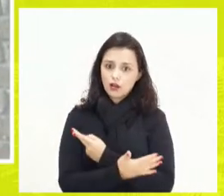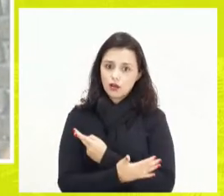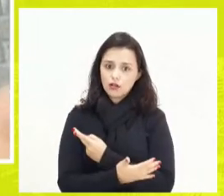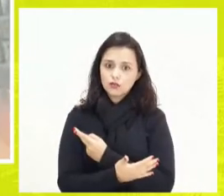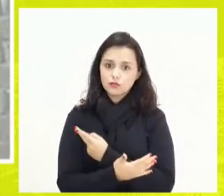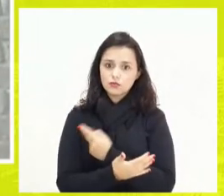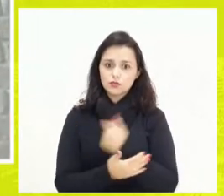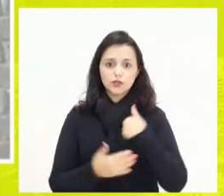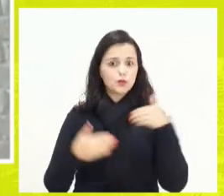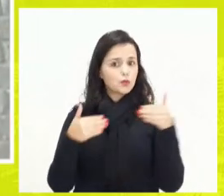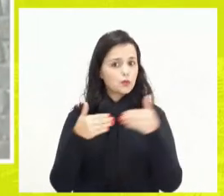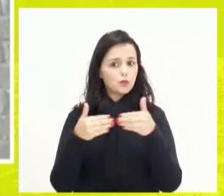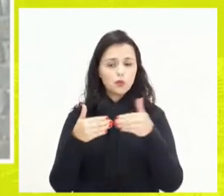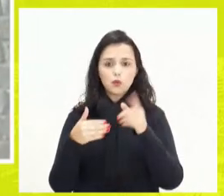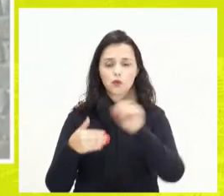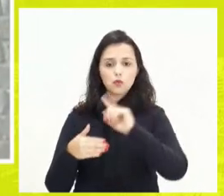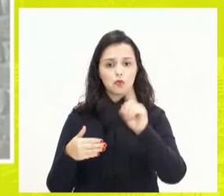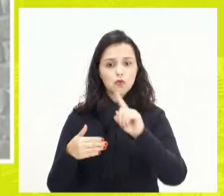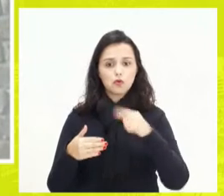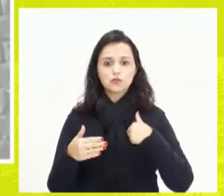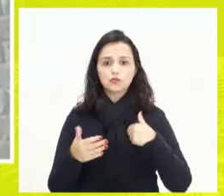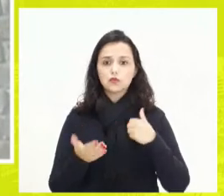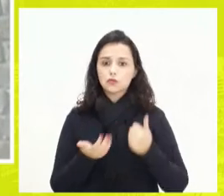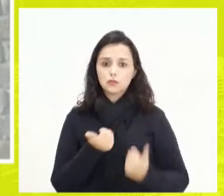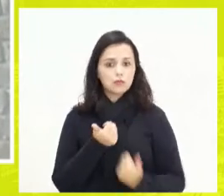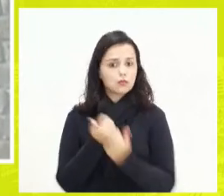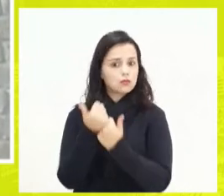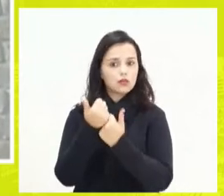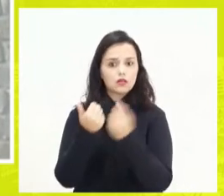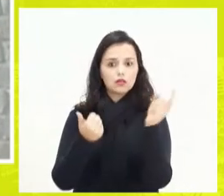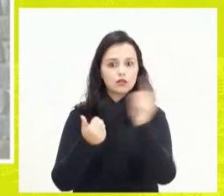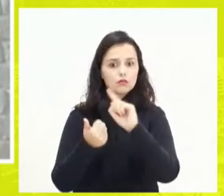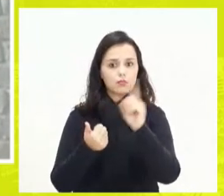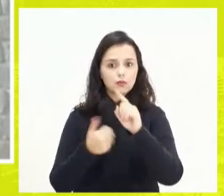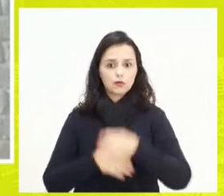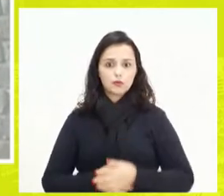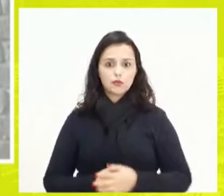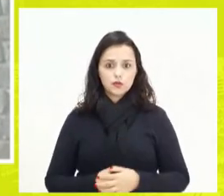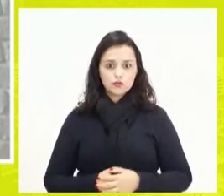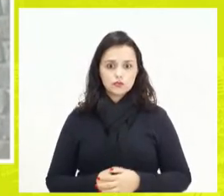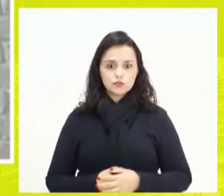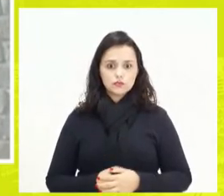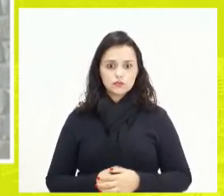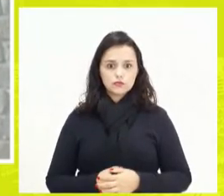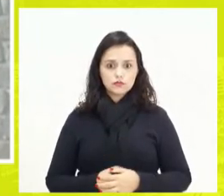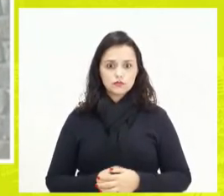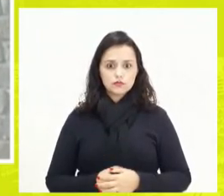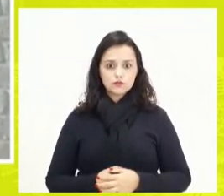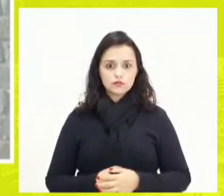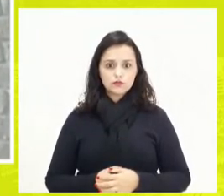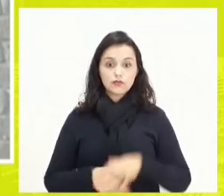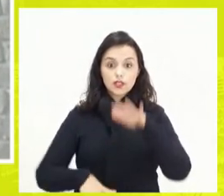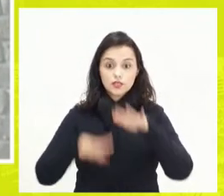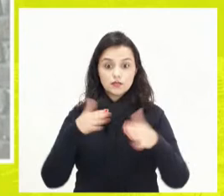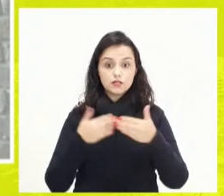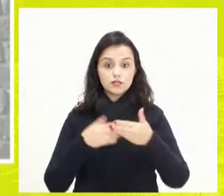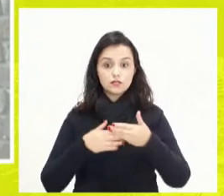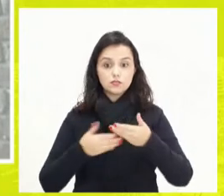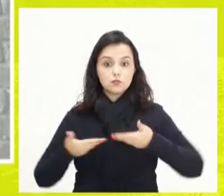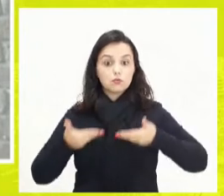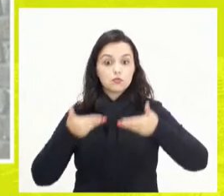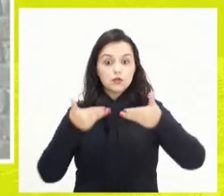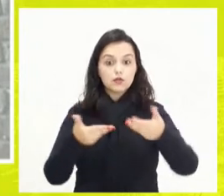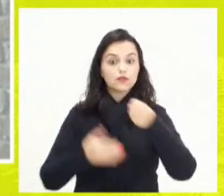don't support i can't be exposed in a context i'm going to be called to do an